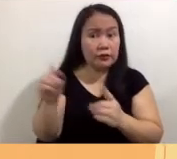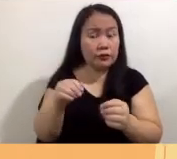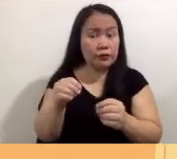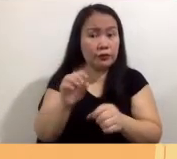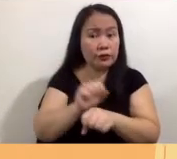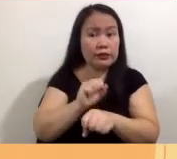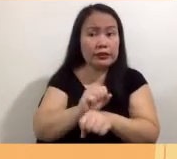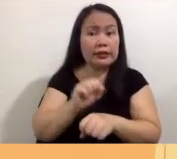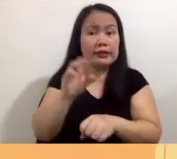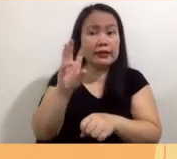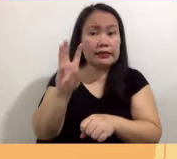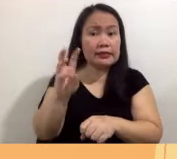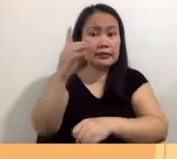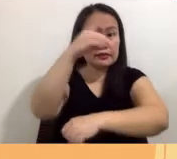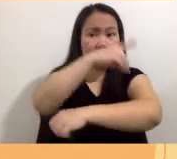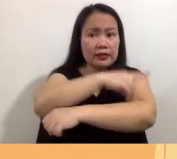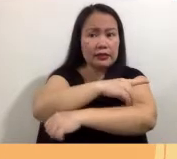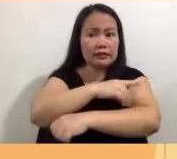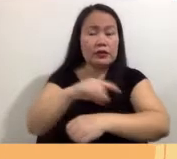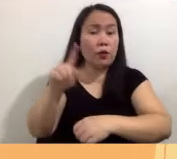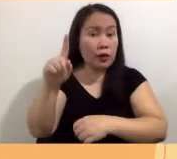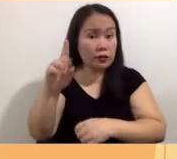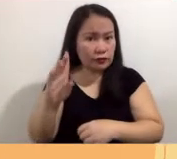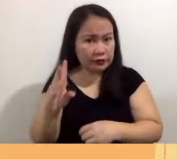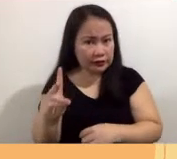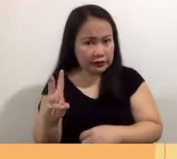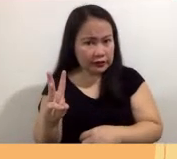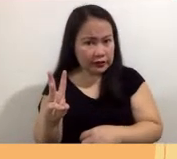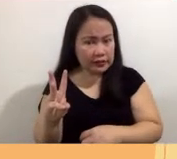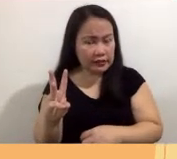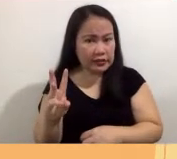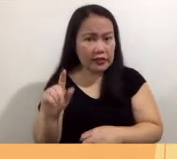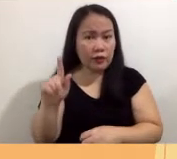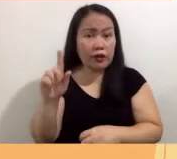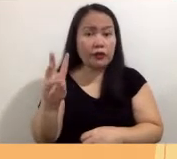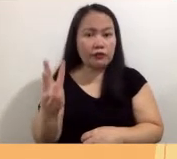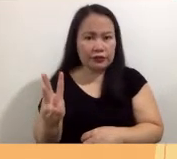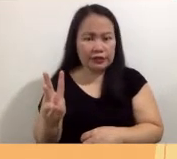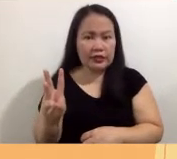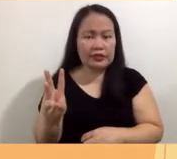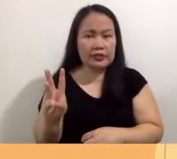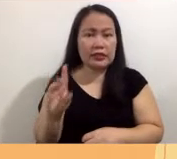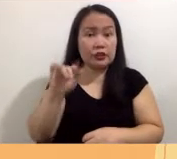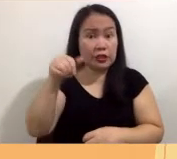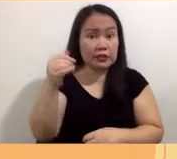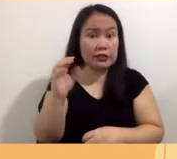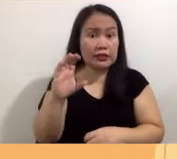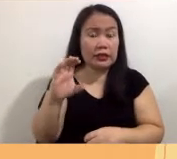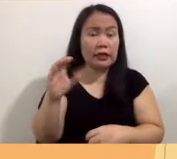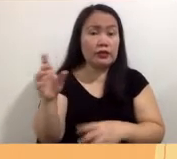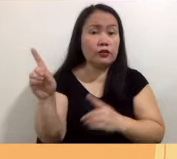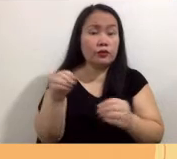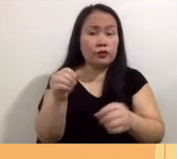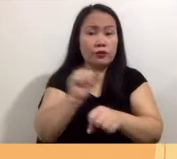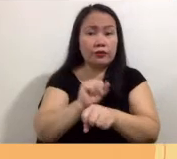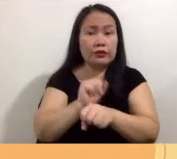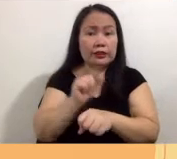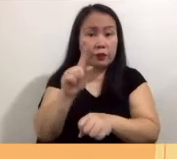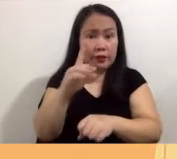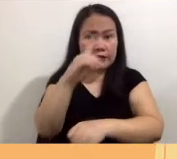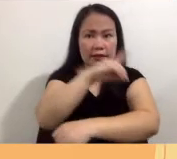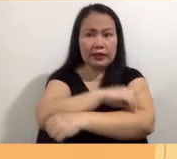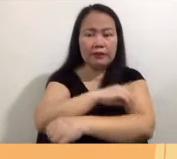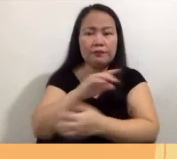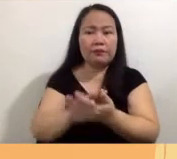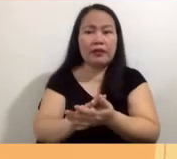so we will represent this as 1 over 6, the part of work done by JC in 1 day. And then for